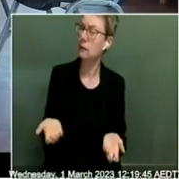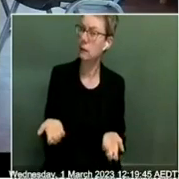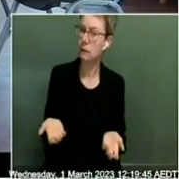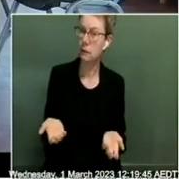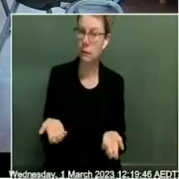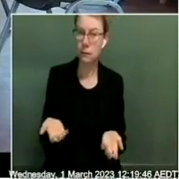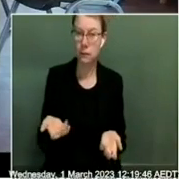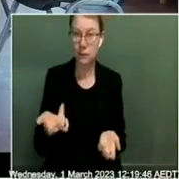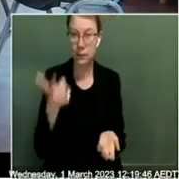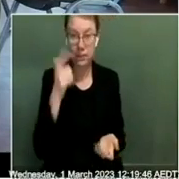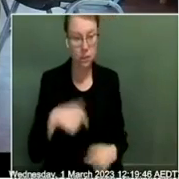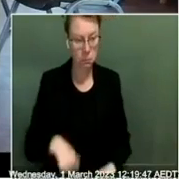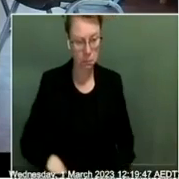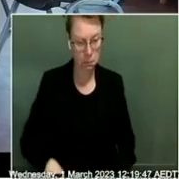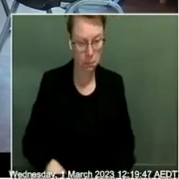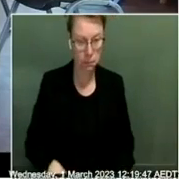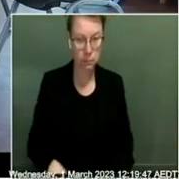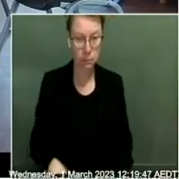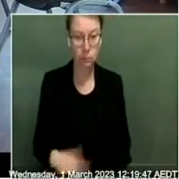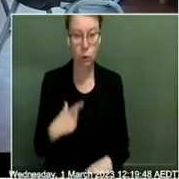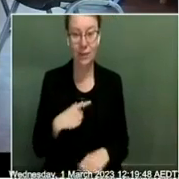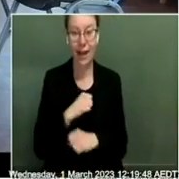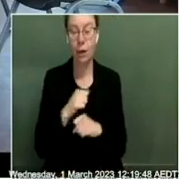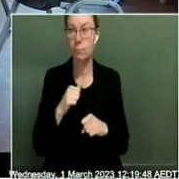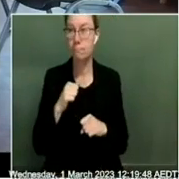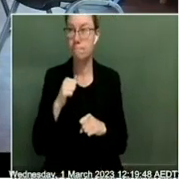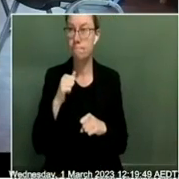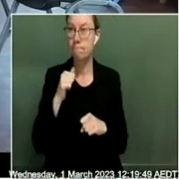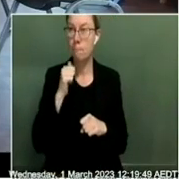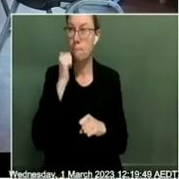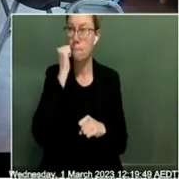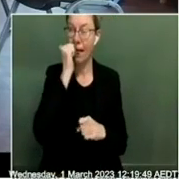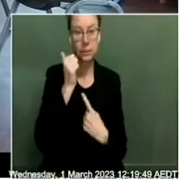blackness, that's important.